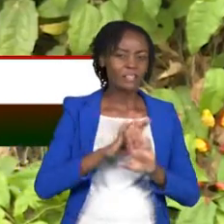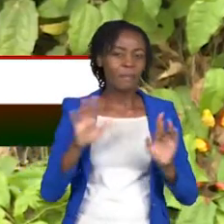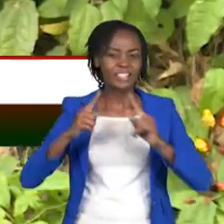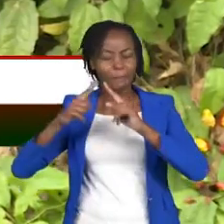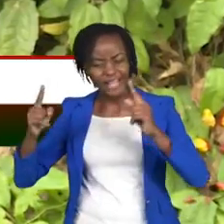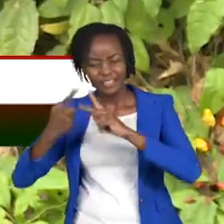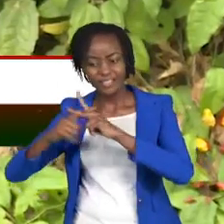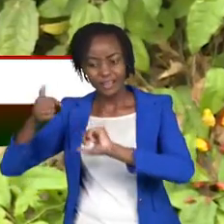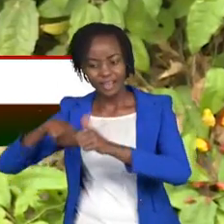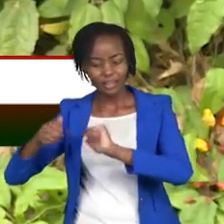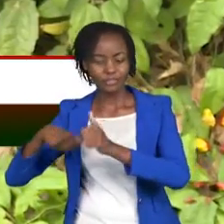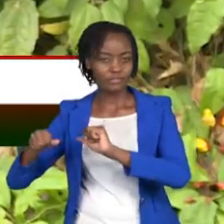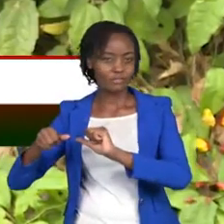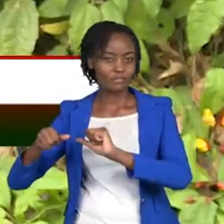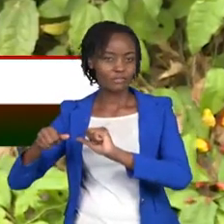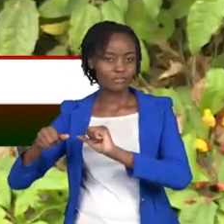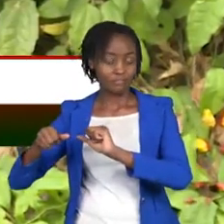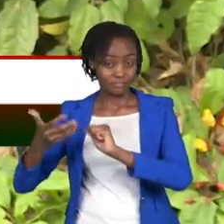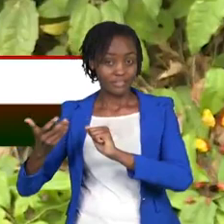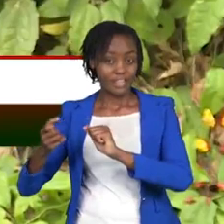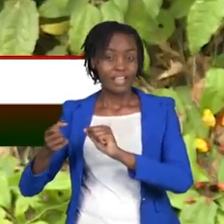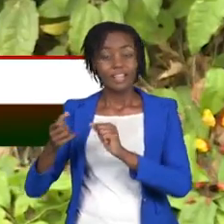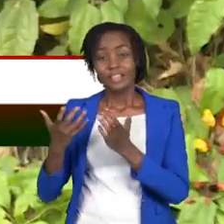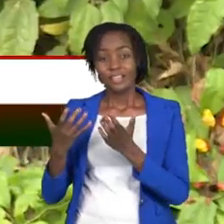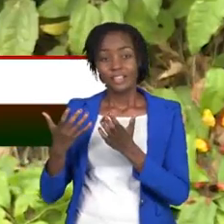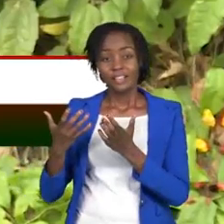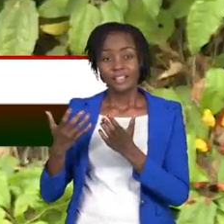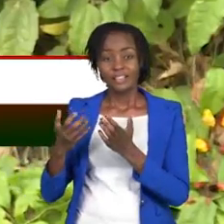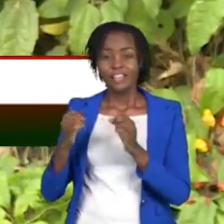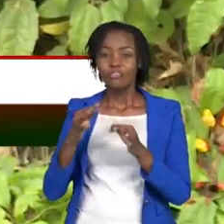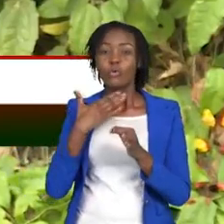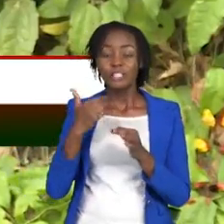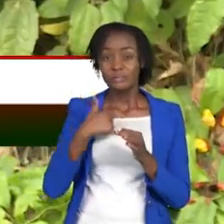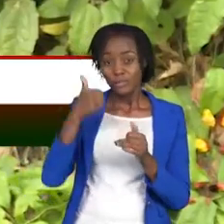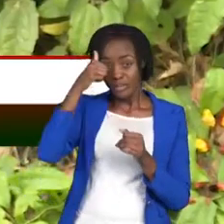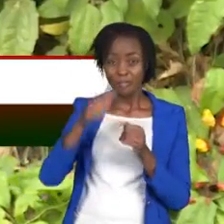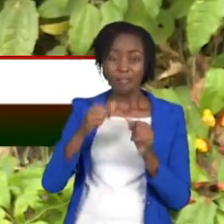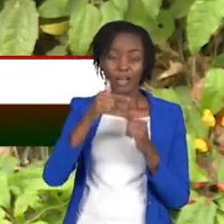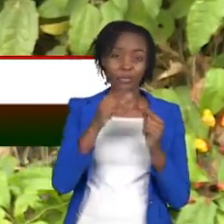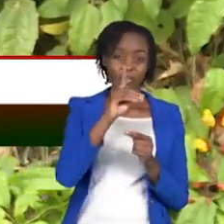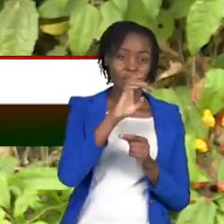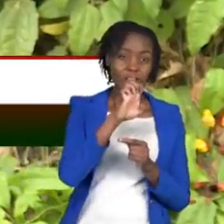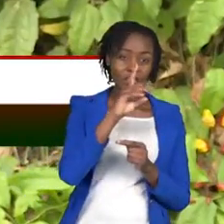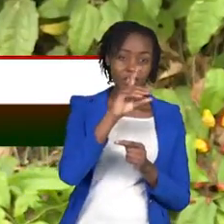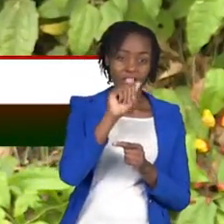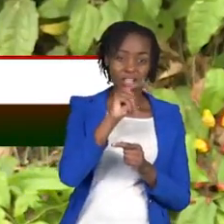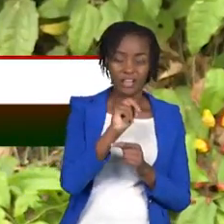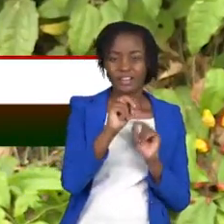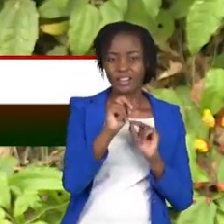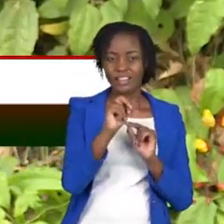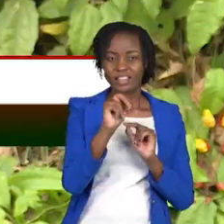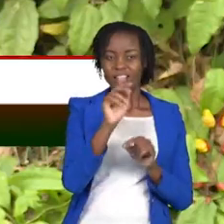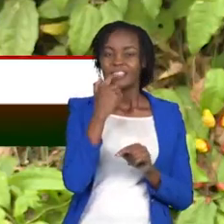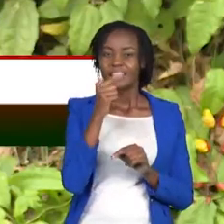practical, all right? If you want me to remember about Dedan Kimathi, tell me what inspired Dedan Kimathi to fight